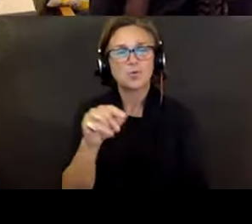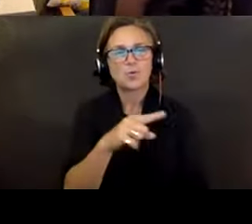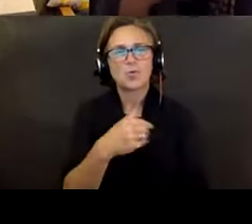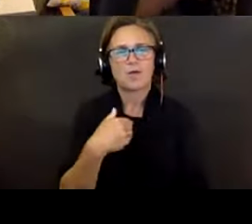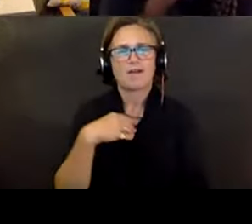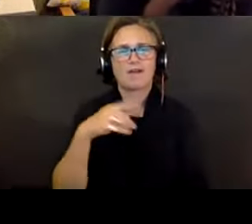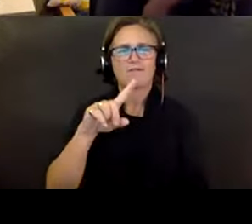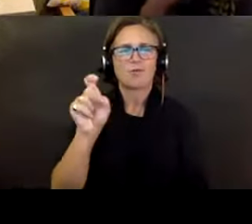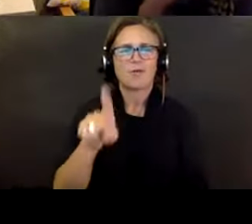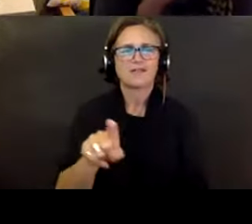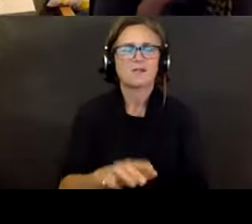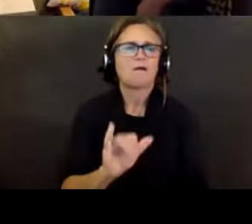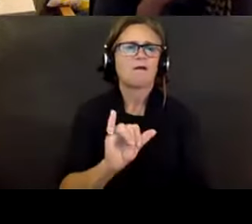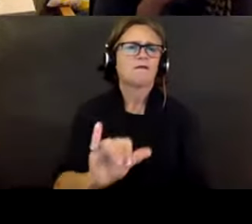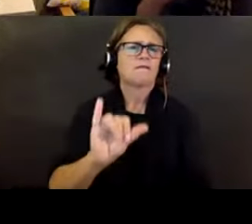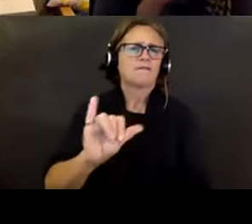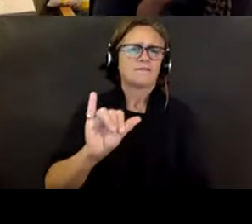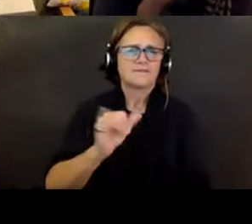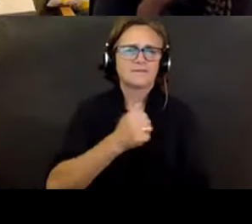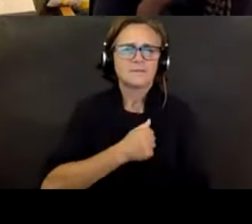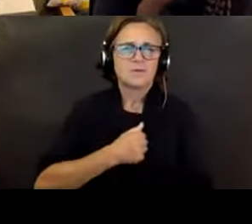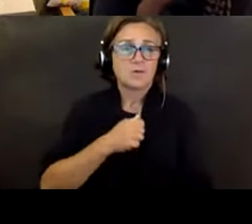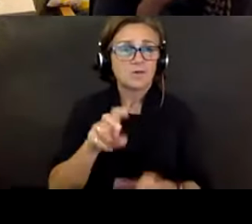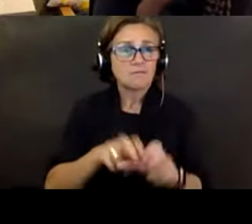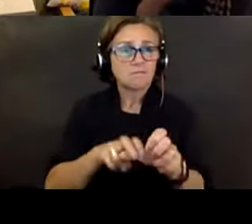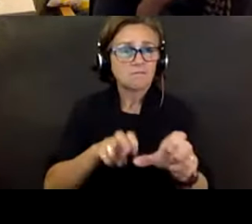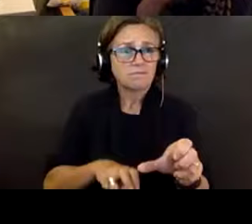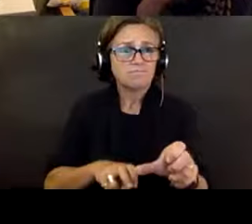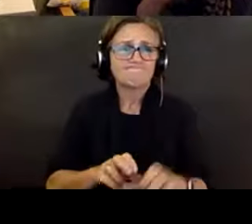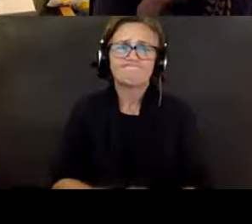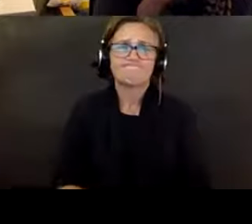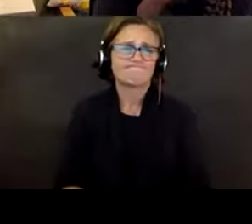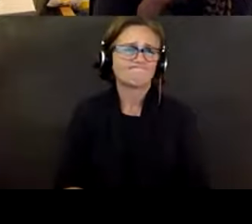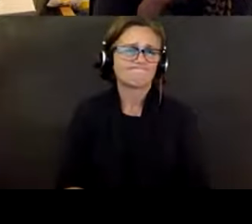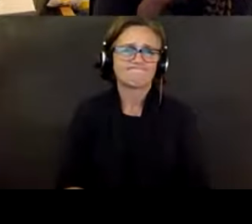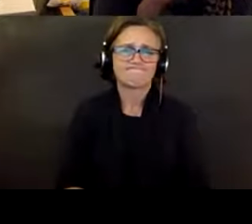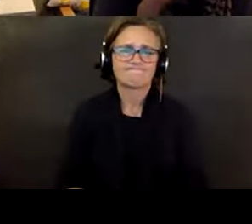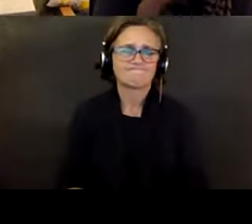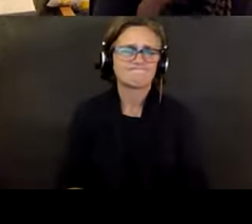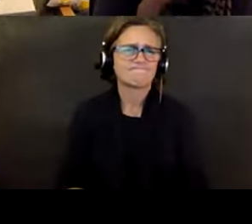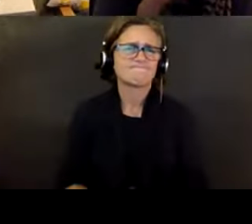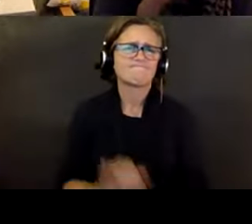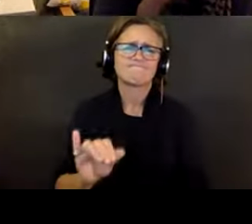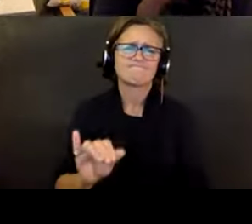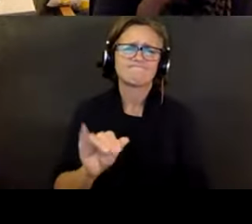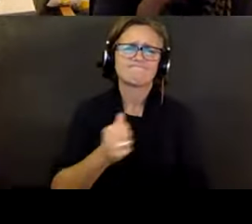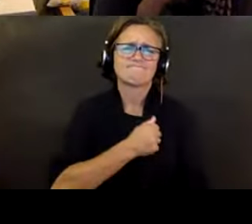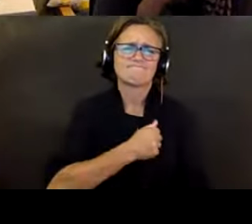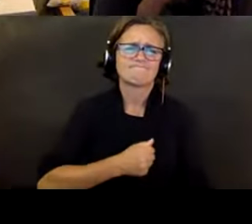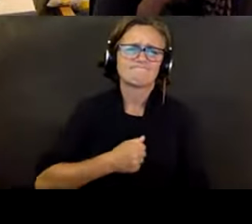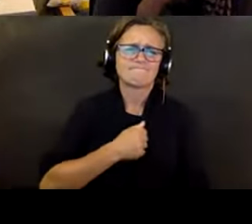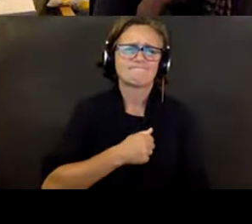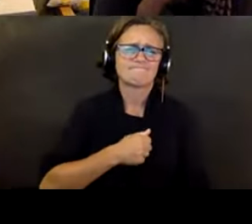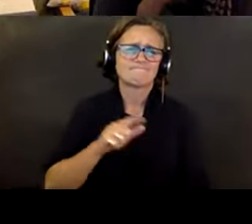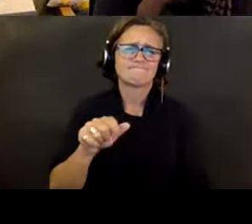see. Okay. So he's no longer there. I don't see him. I know his hand was up for a while. Okay. Yeah. Okay,